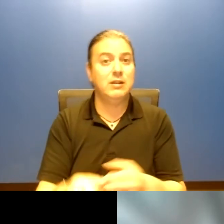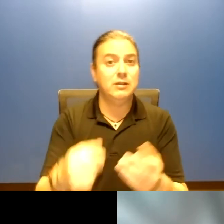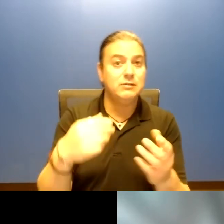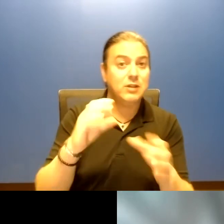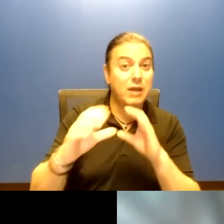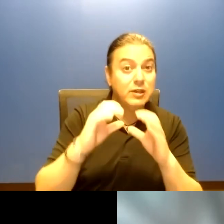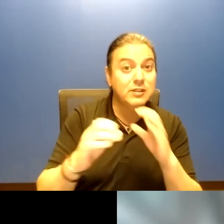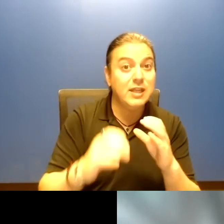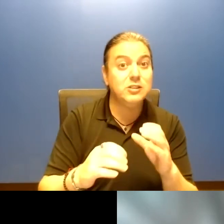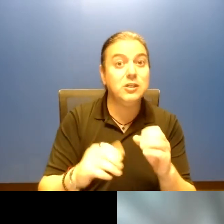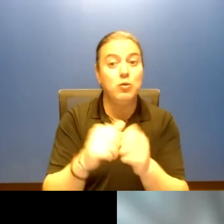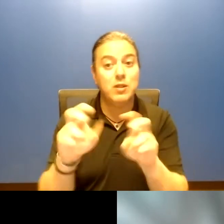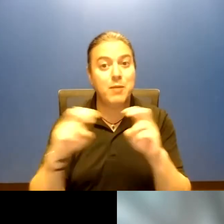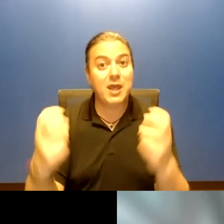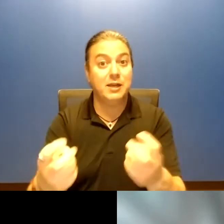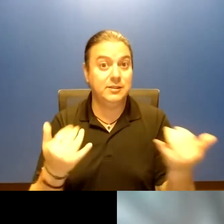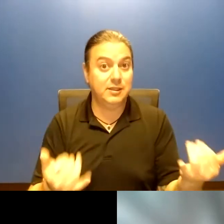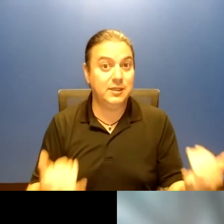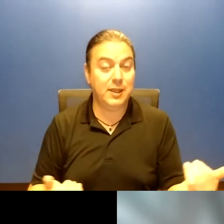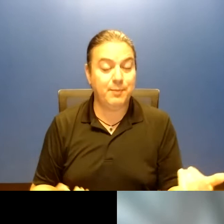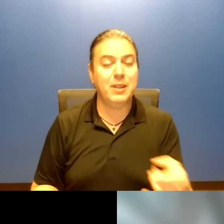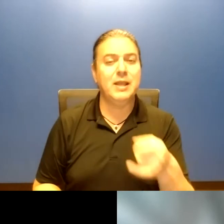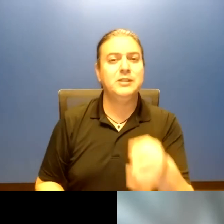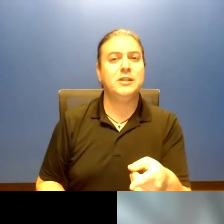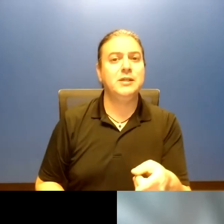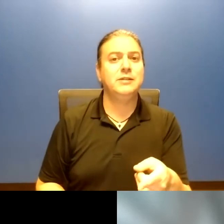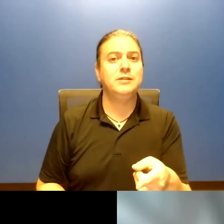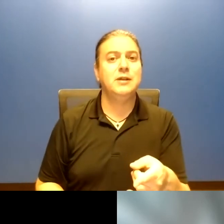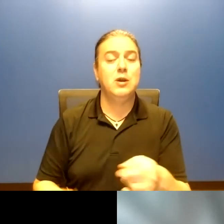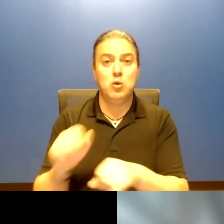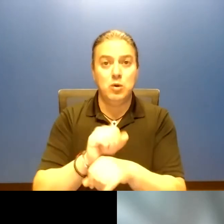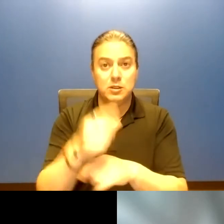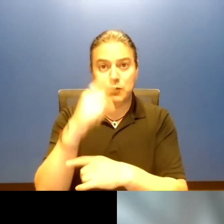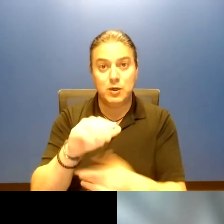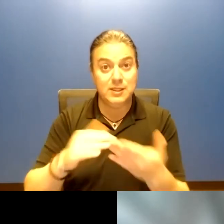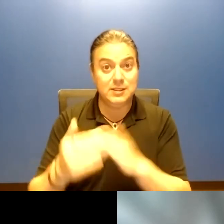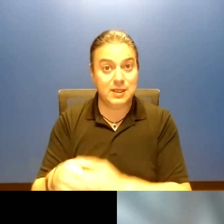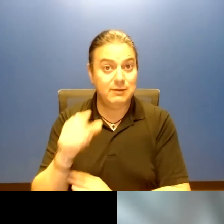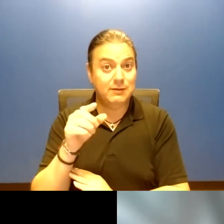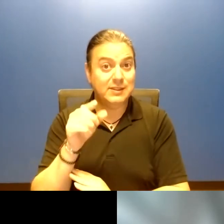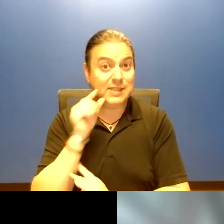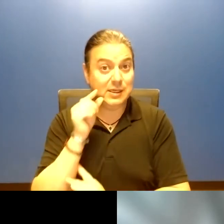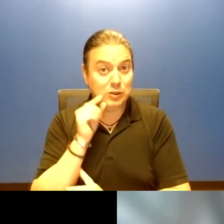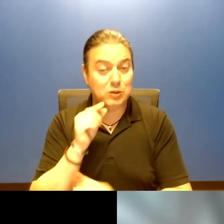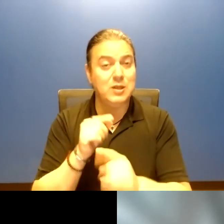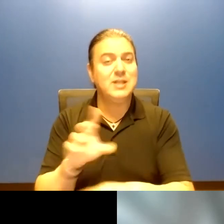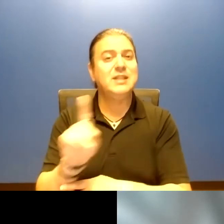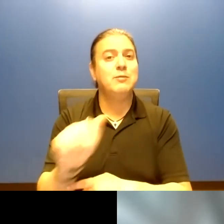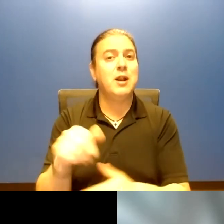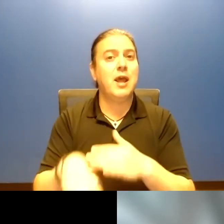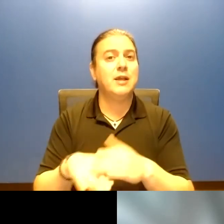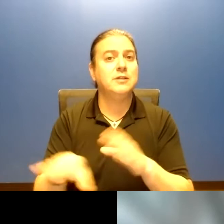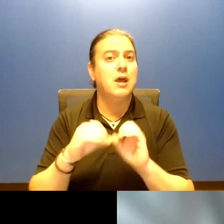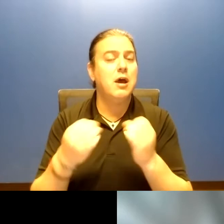the Accessibility Compliance Manager for the City of San Antonio. In this role, she leads the Disability Access Office in efforts for